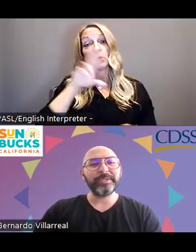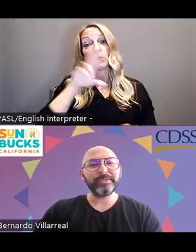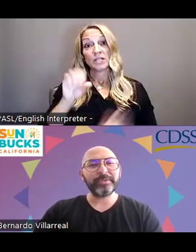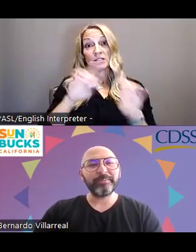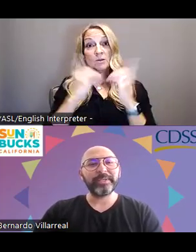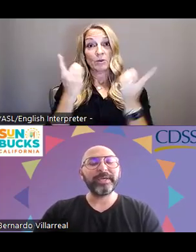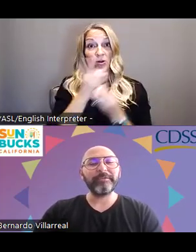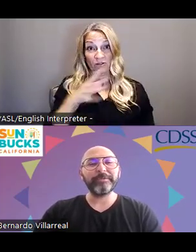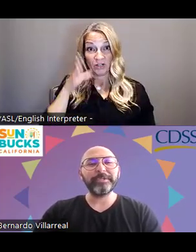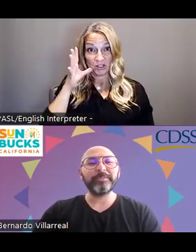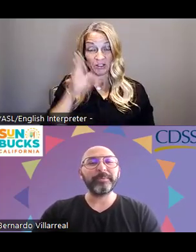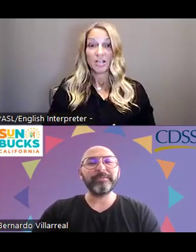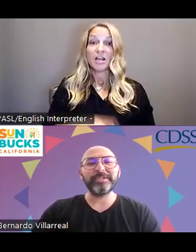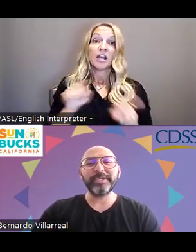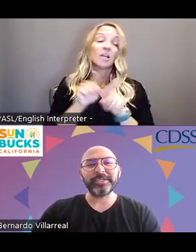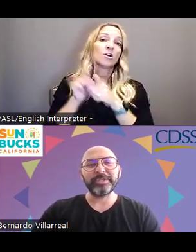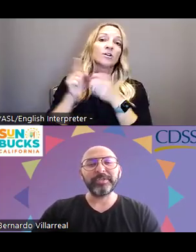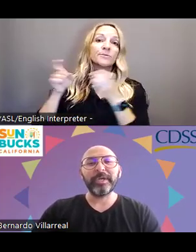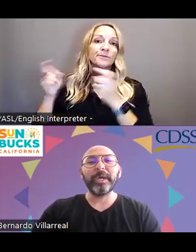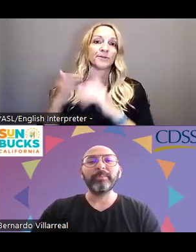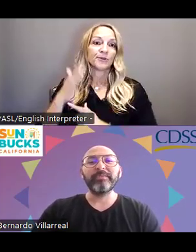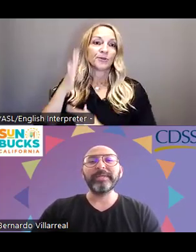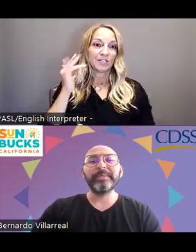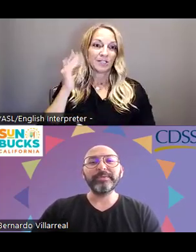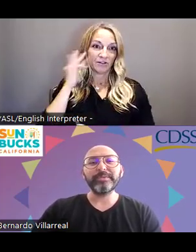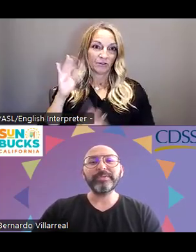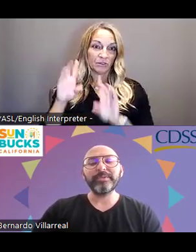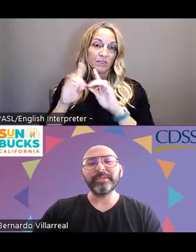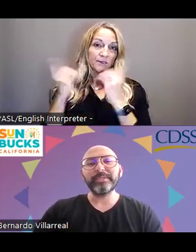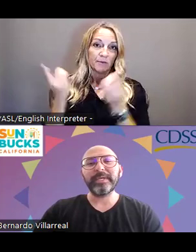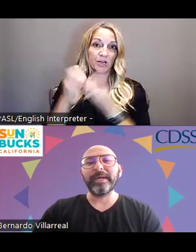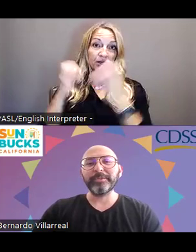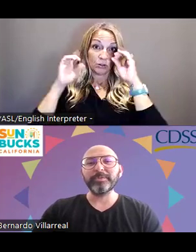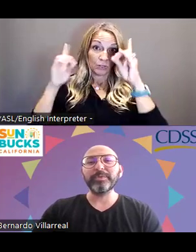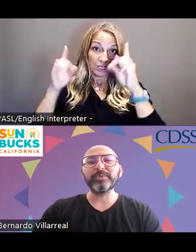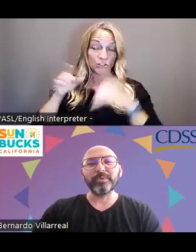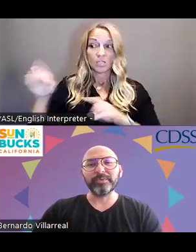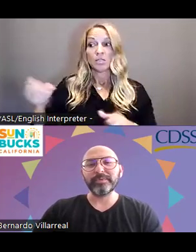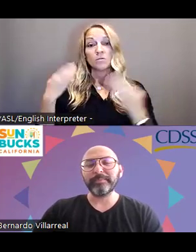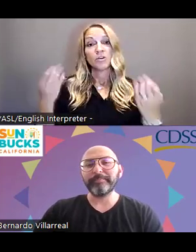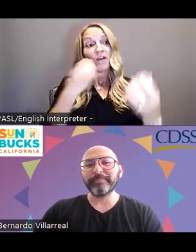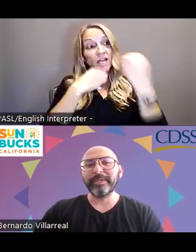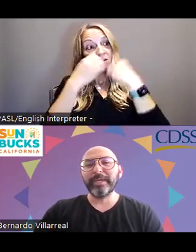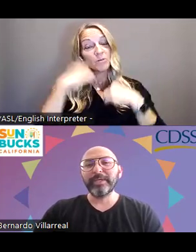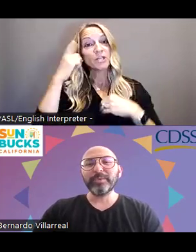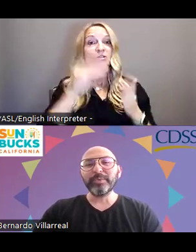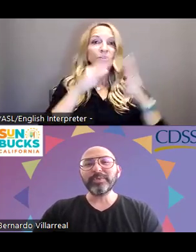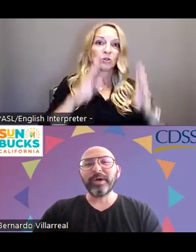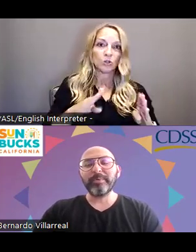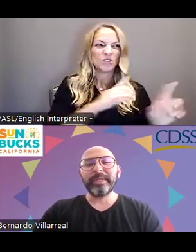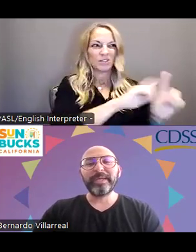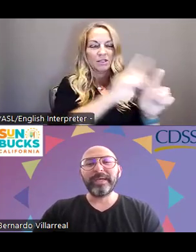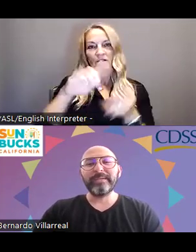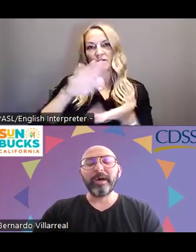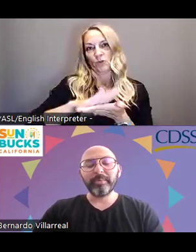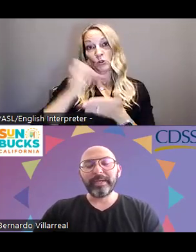Agriculture and administered by the California Department of Education, provide meals to students at eligible schools.